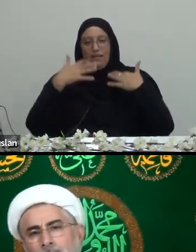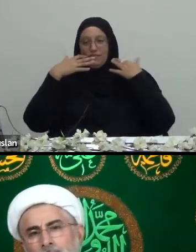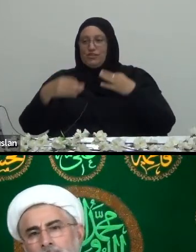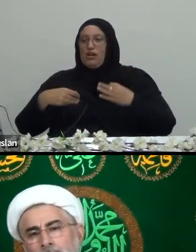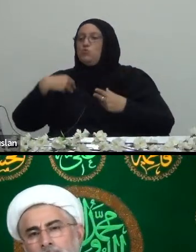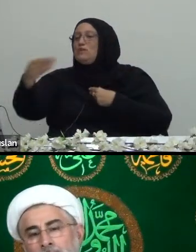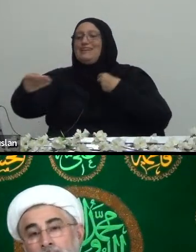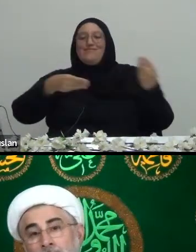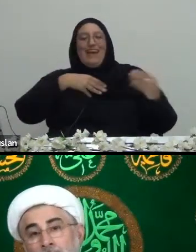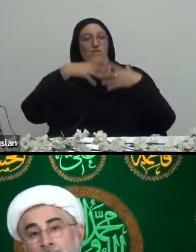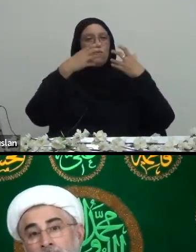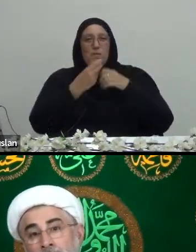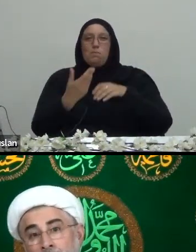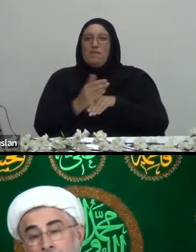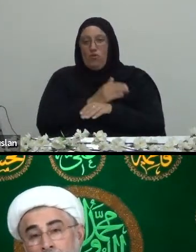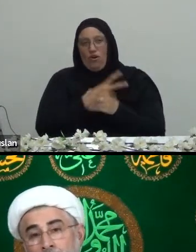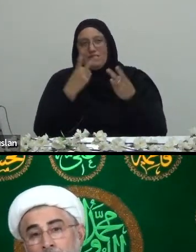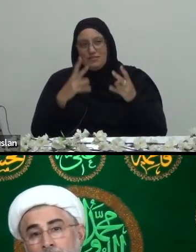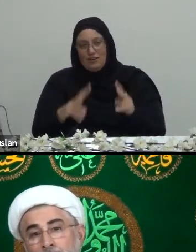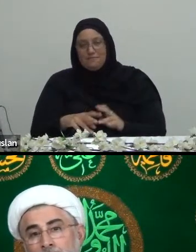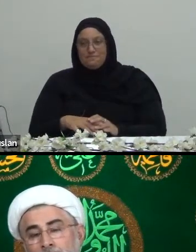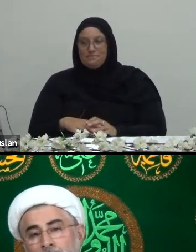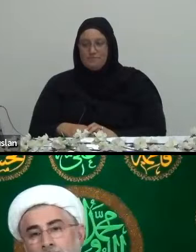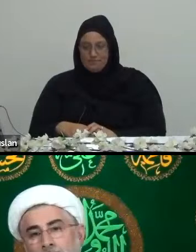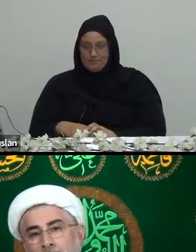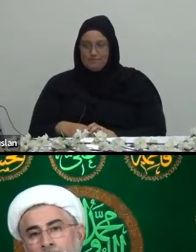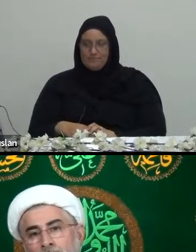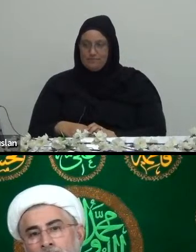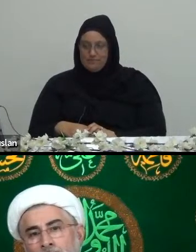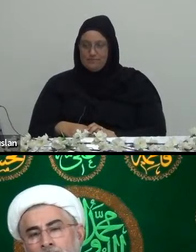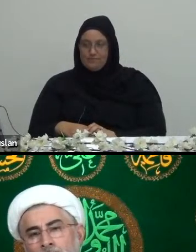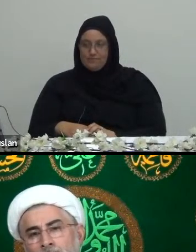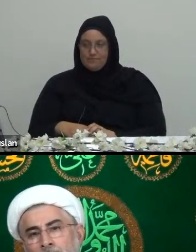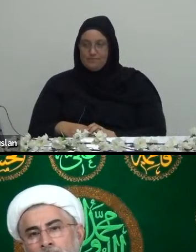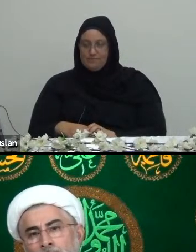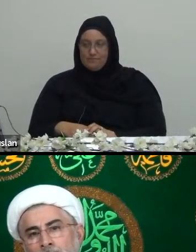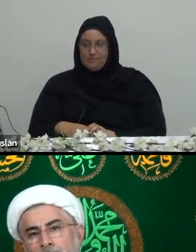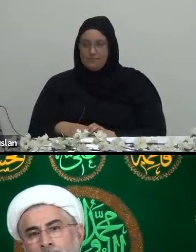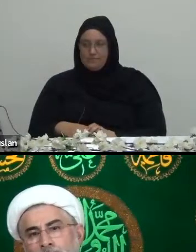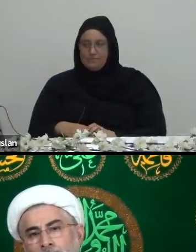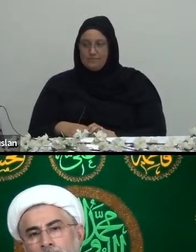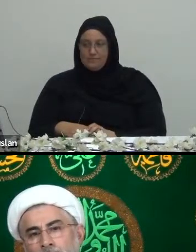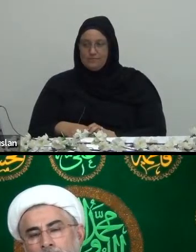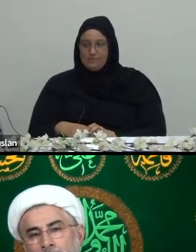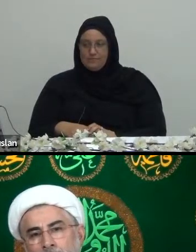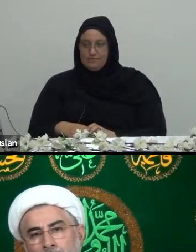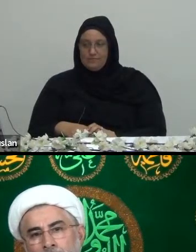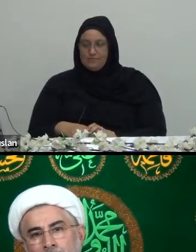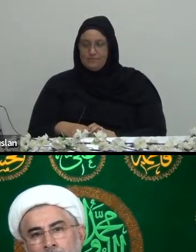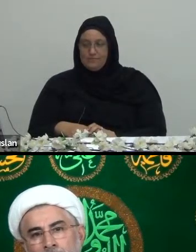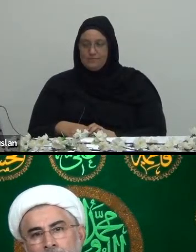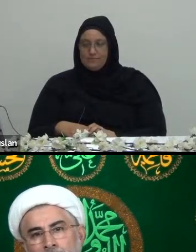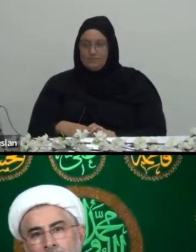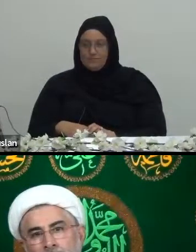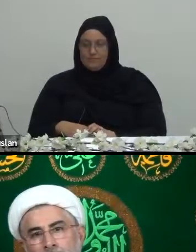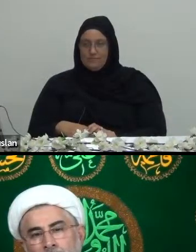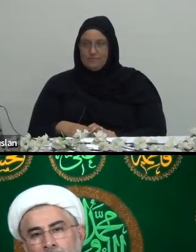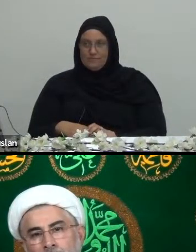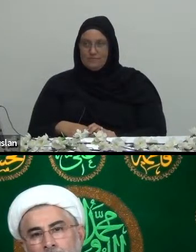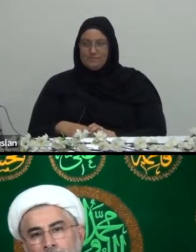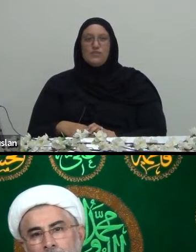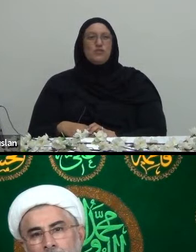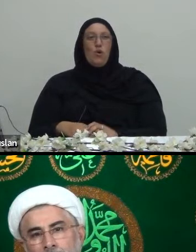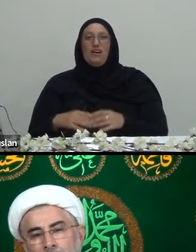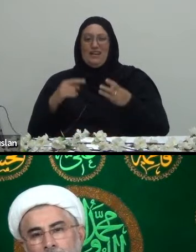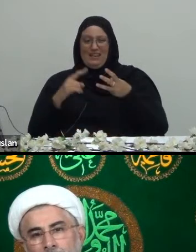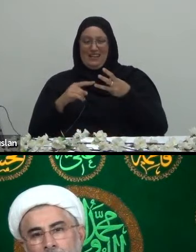the law of inheritance and the shares specified within that to distribute while we are alive?